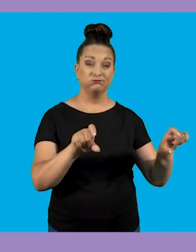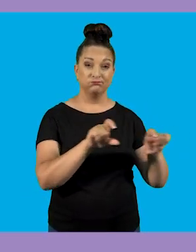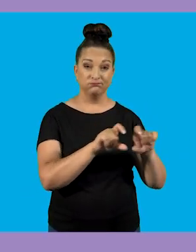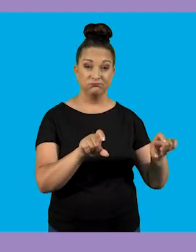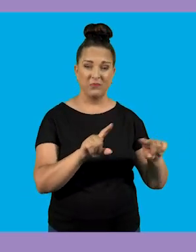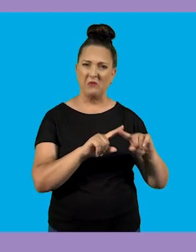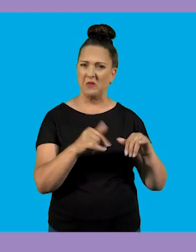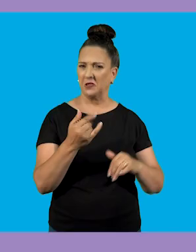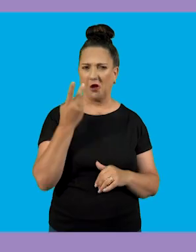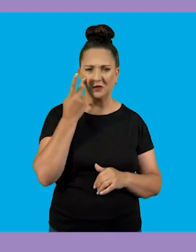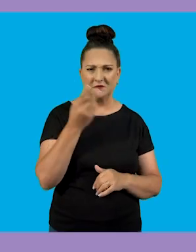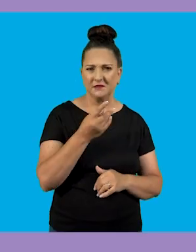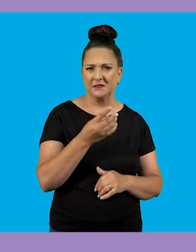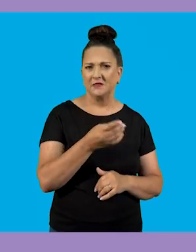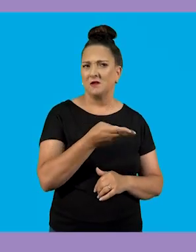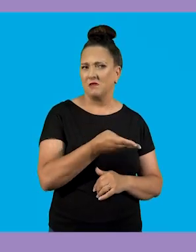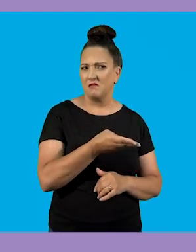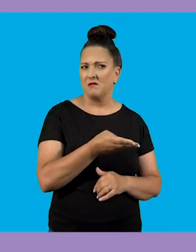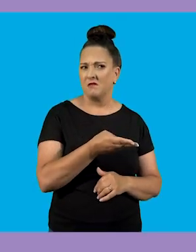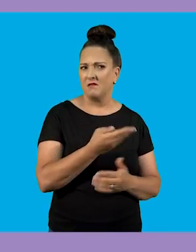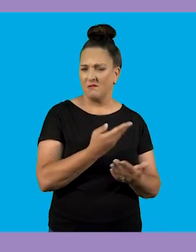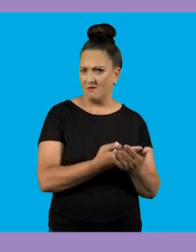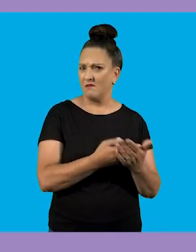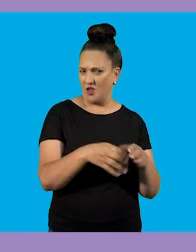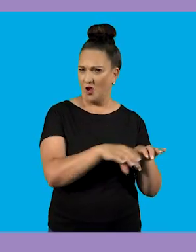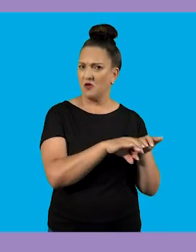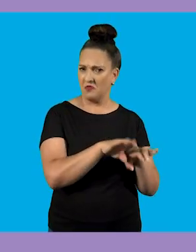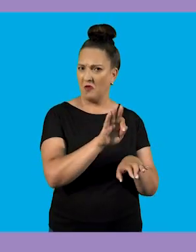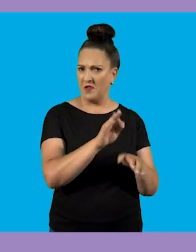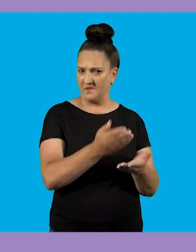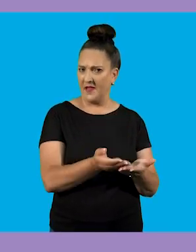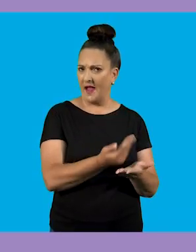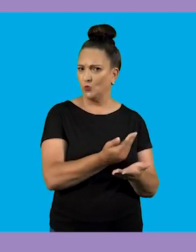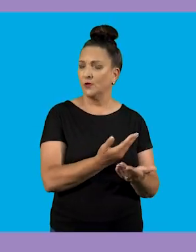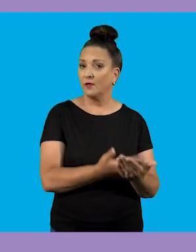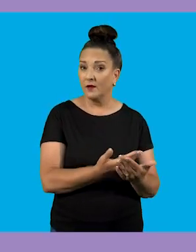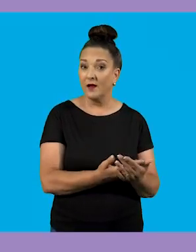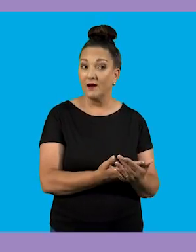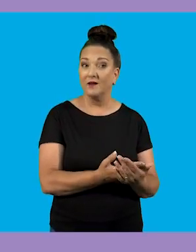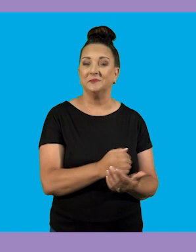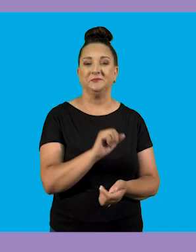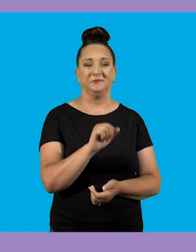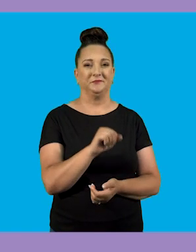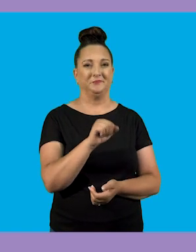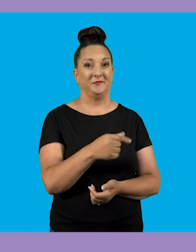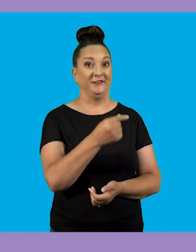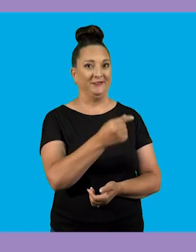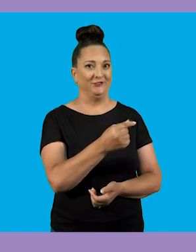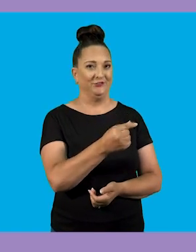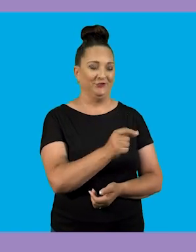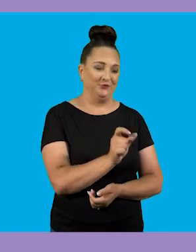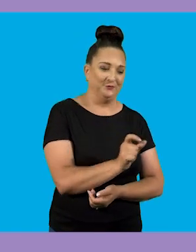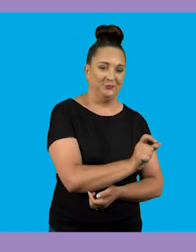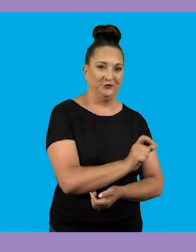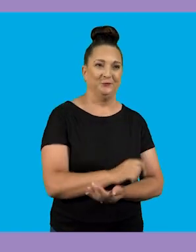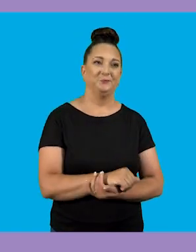denominator there. But when we look at the denominator there, it is possible for us to take out a common factor. What is the common factor here? It is our